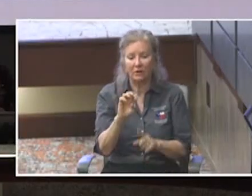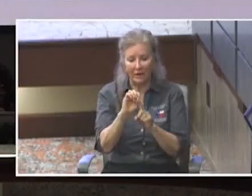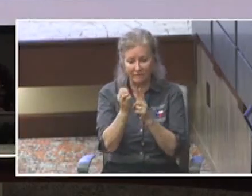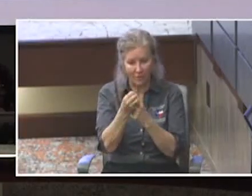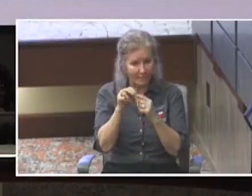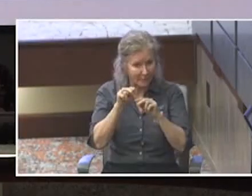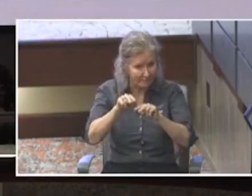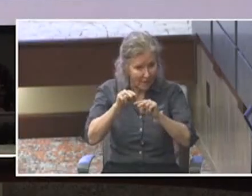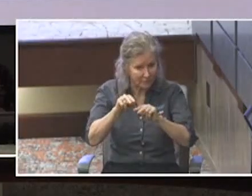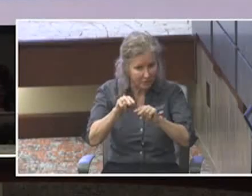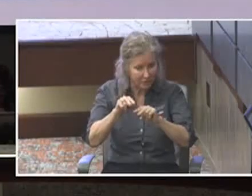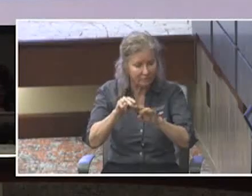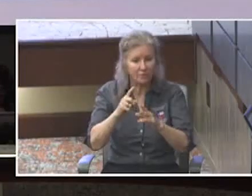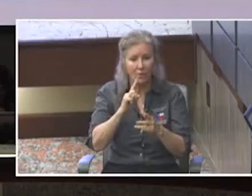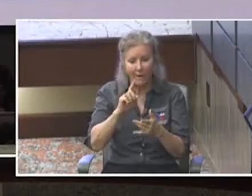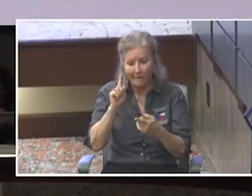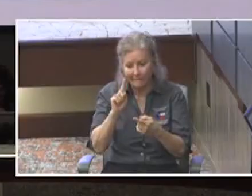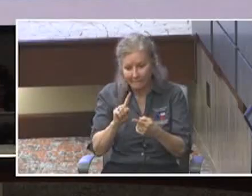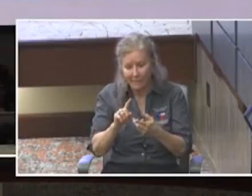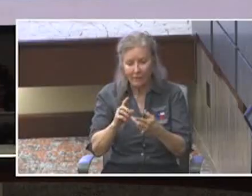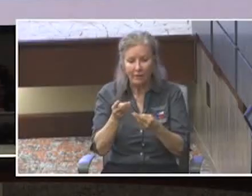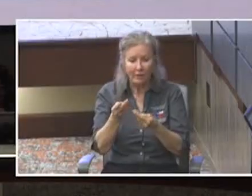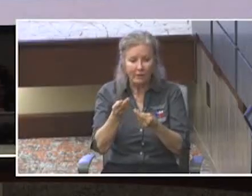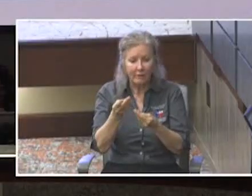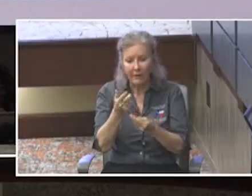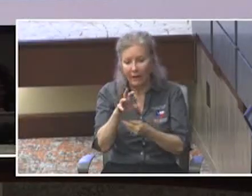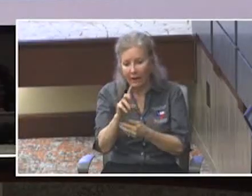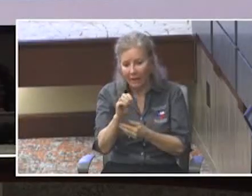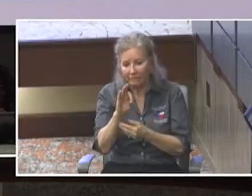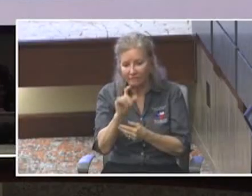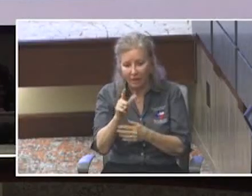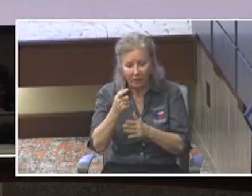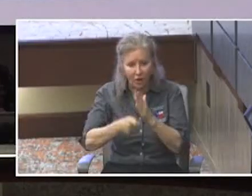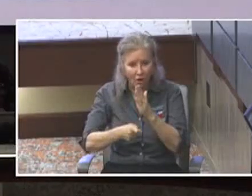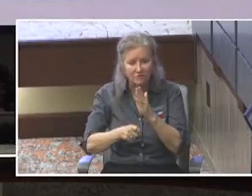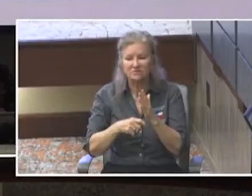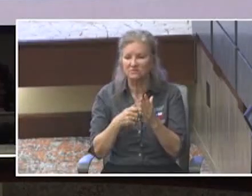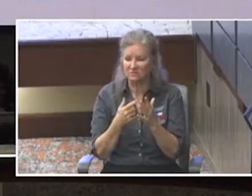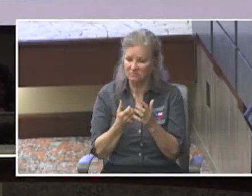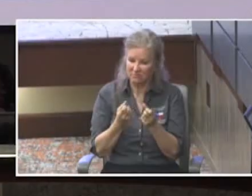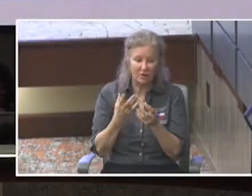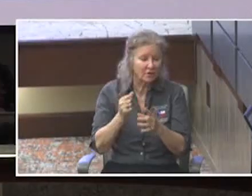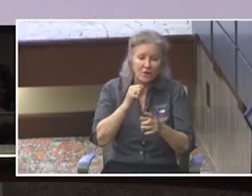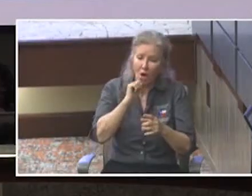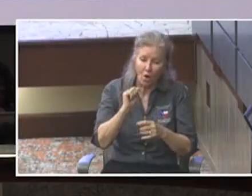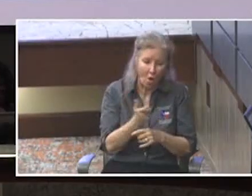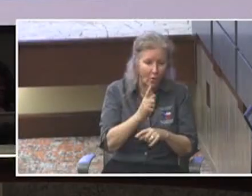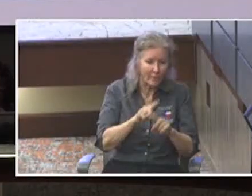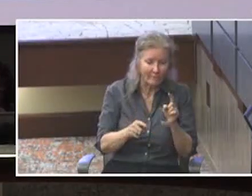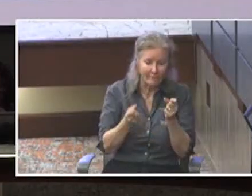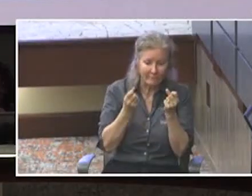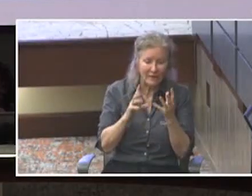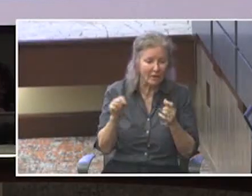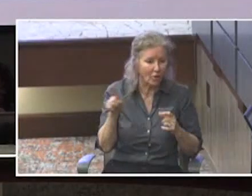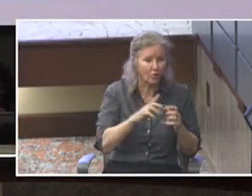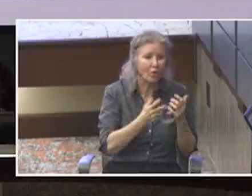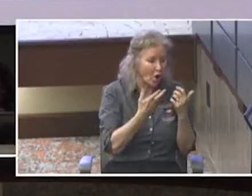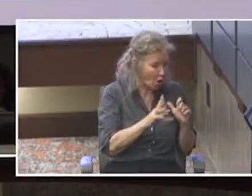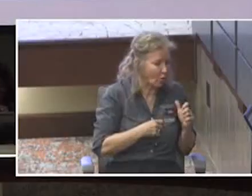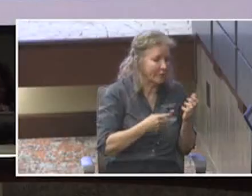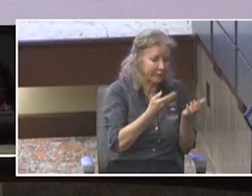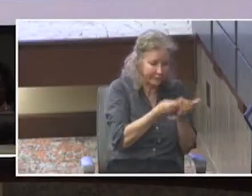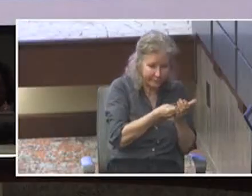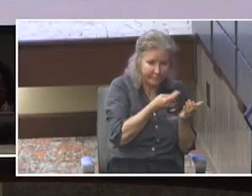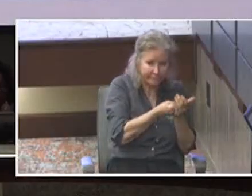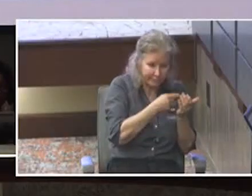litter abatement, permit fees, landfill costs, those are all, a lot of those, not all of them, a lot of them are encumbered in your year-to-date